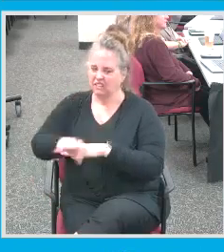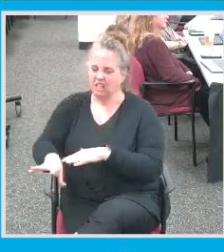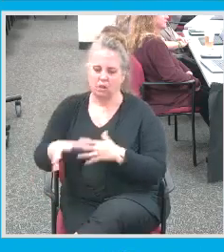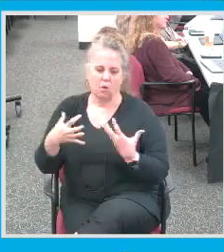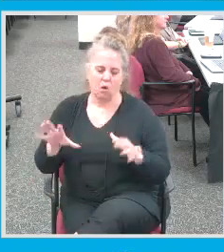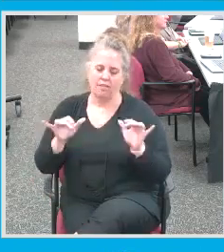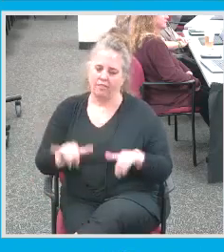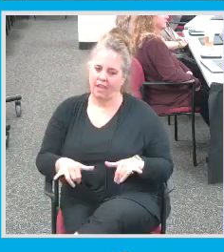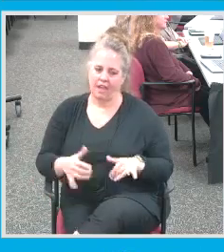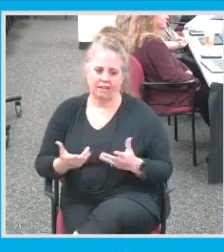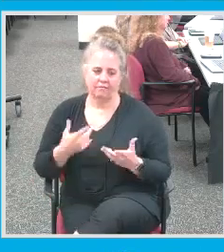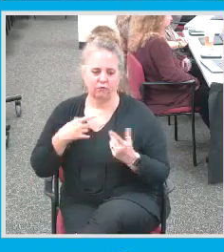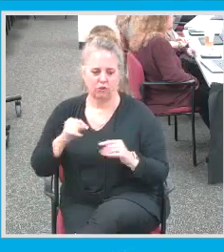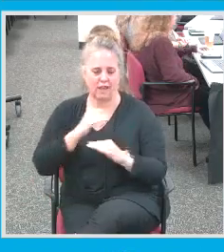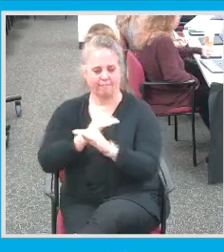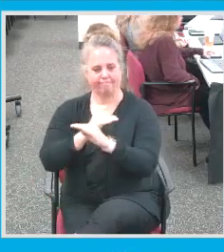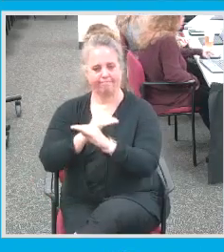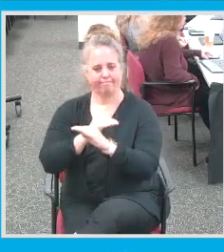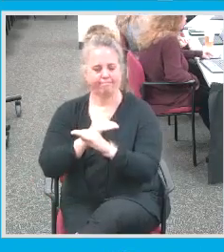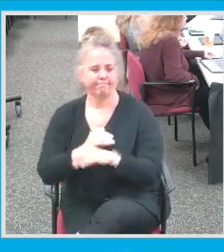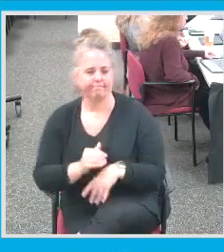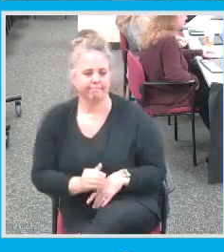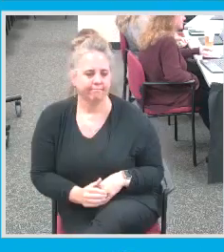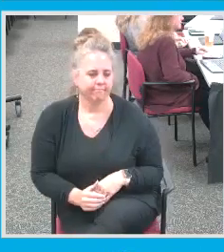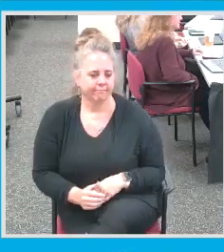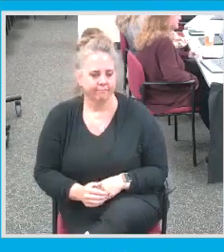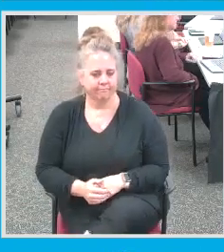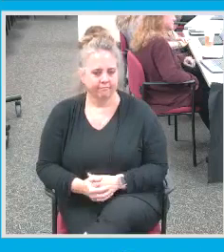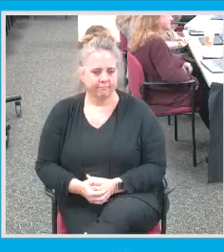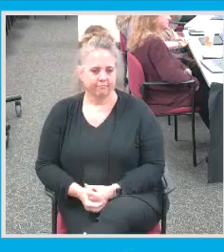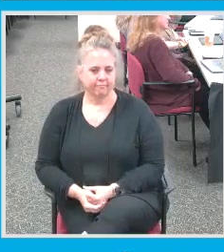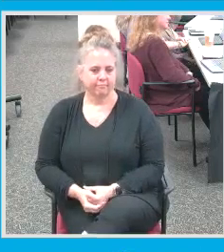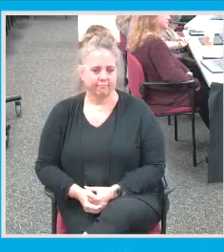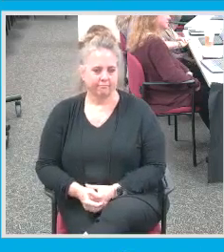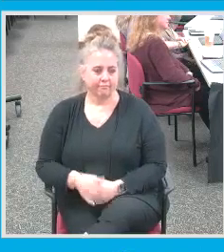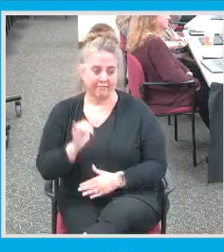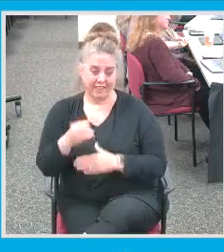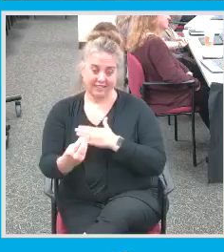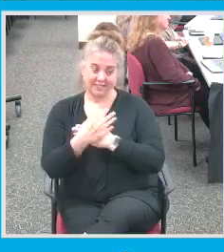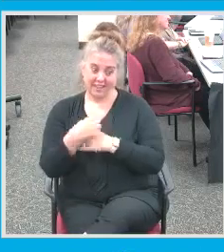that. And it's affecting us. Mm-hmm.